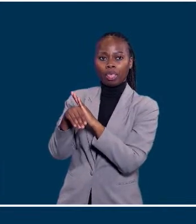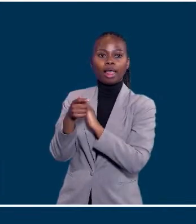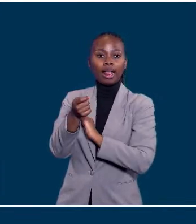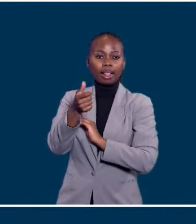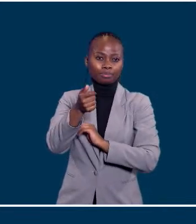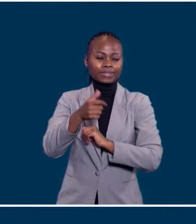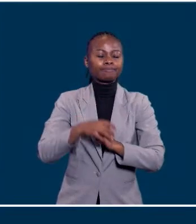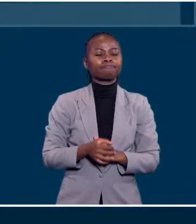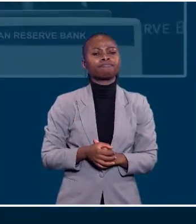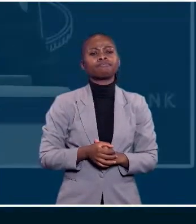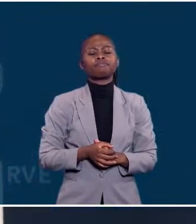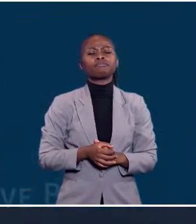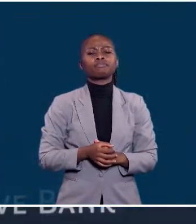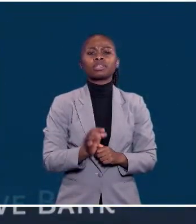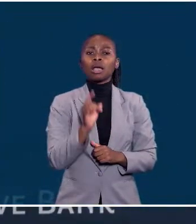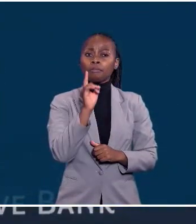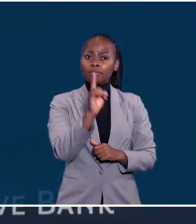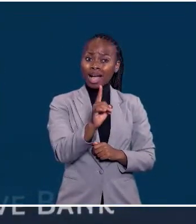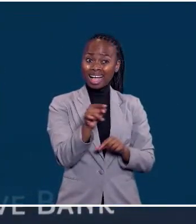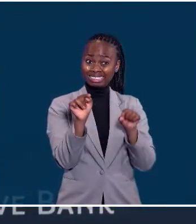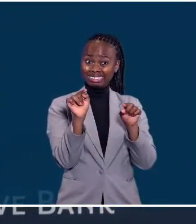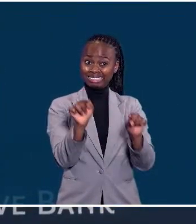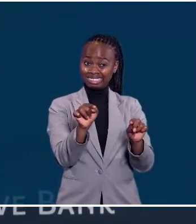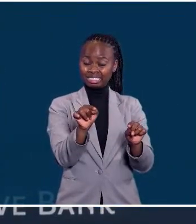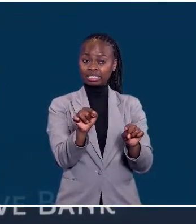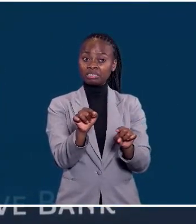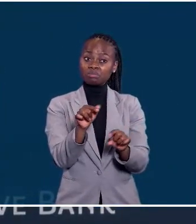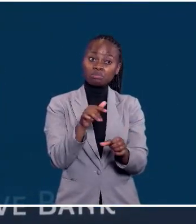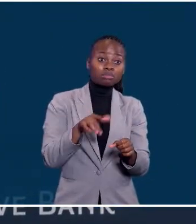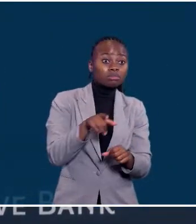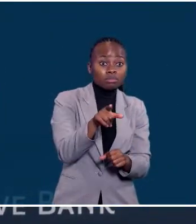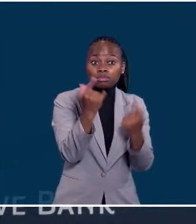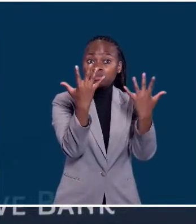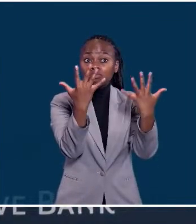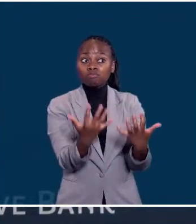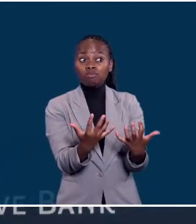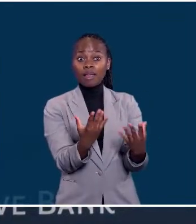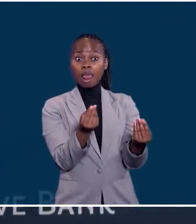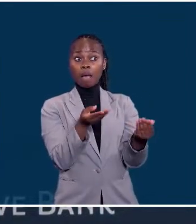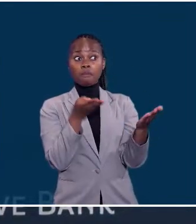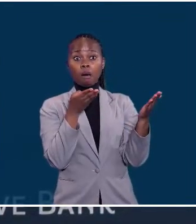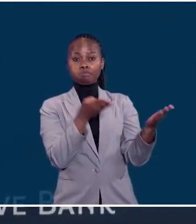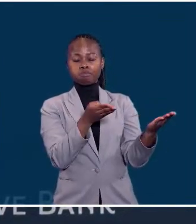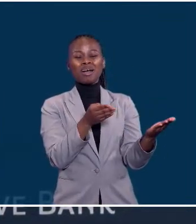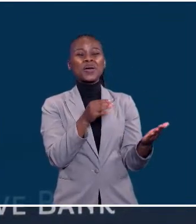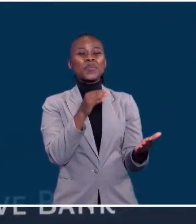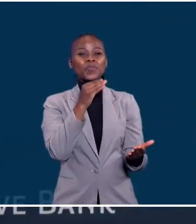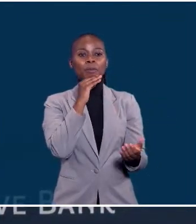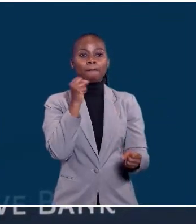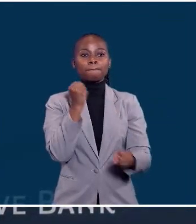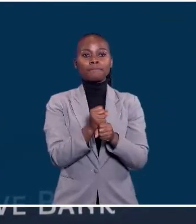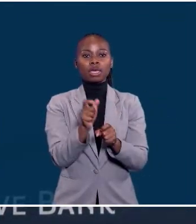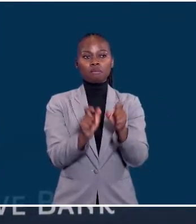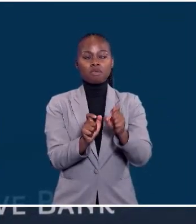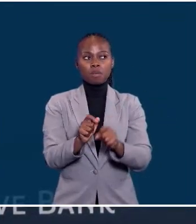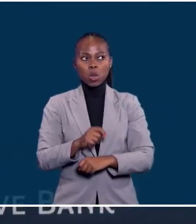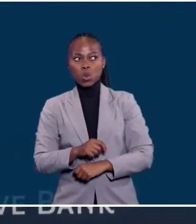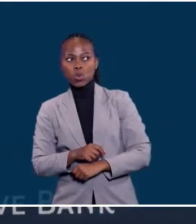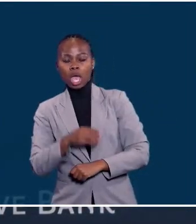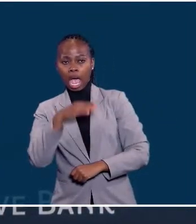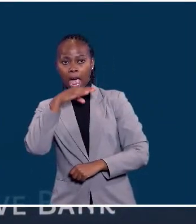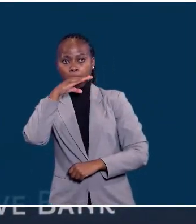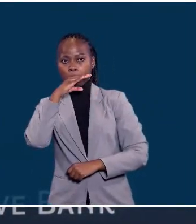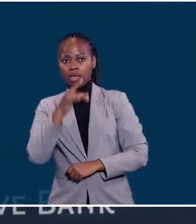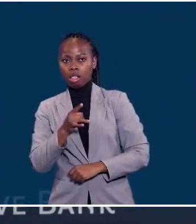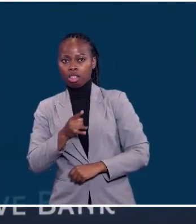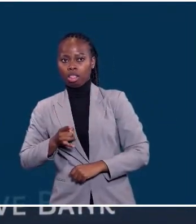that combination of circumstances or dynamics does is it creates more volatility in financial markets.